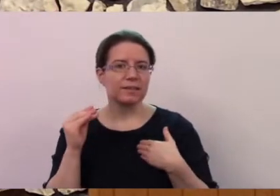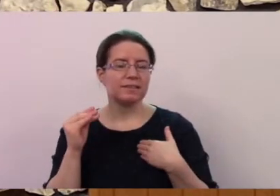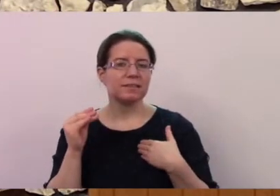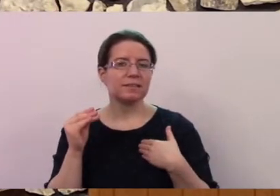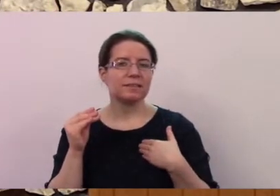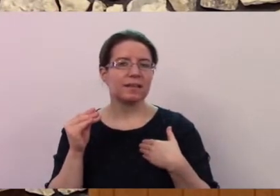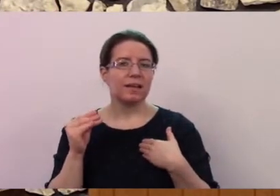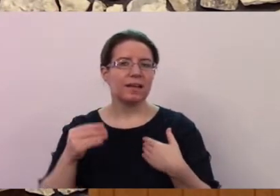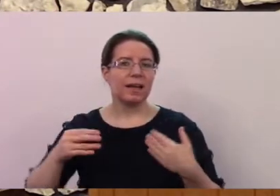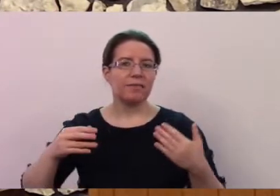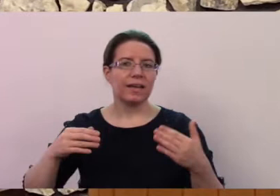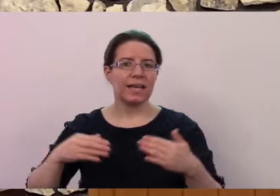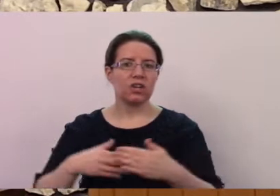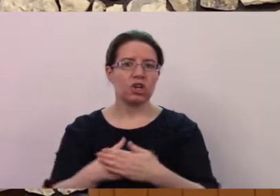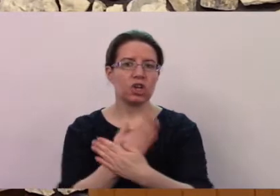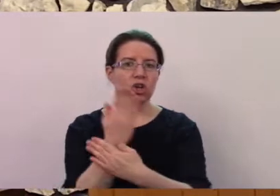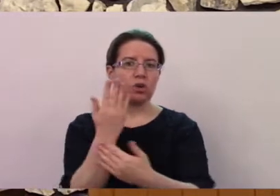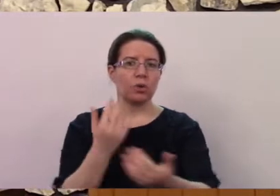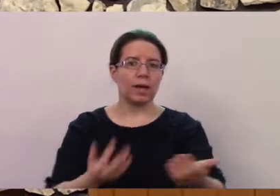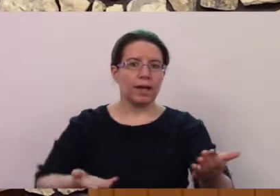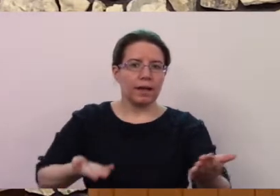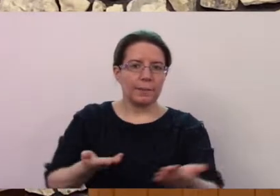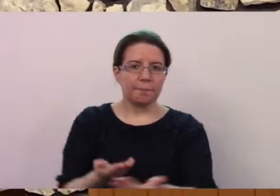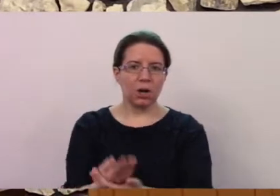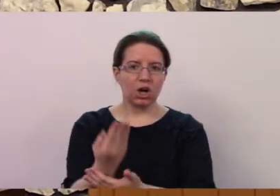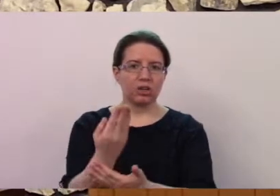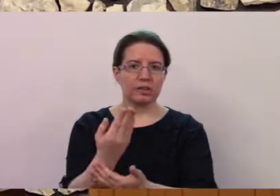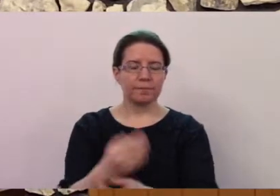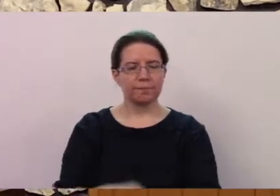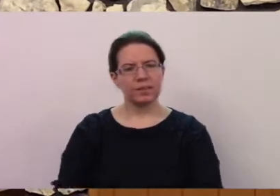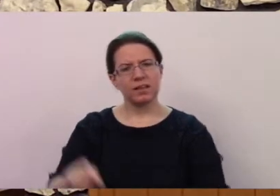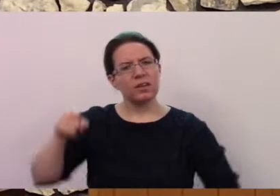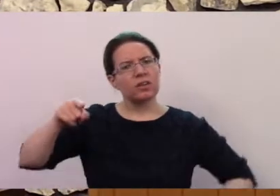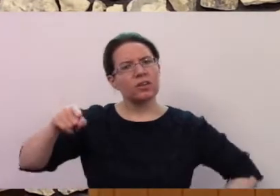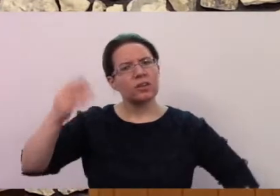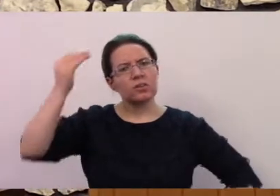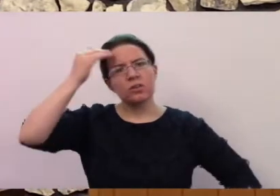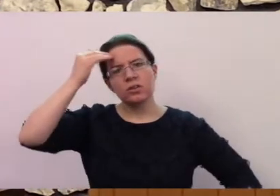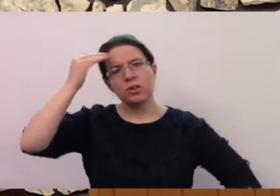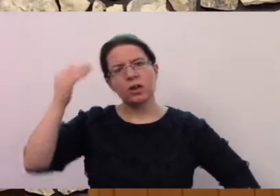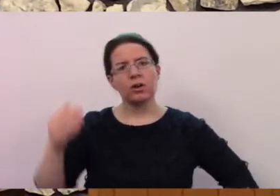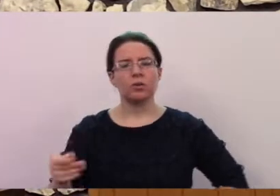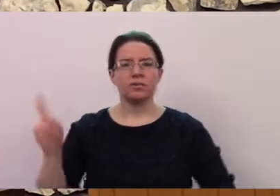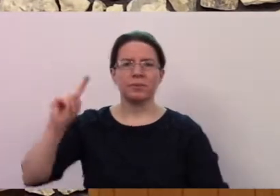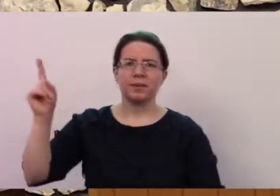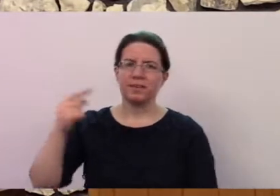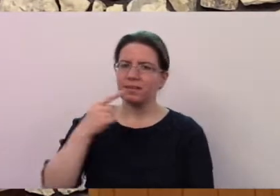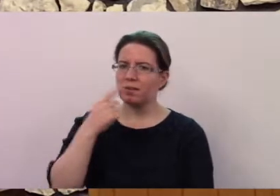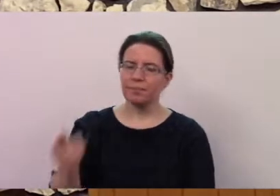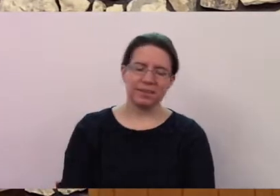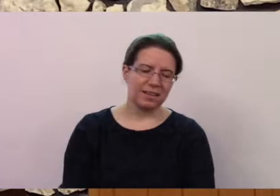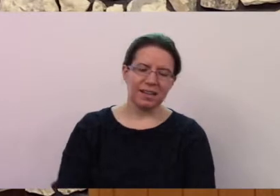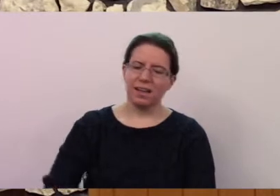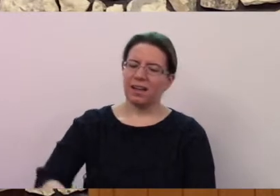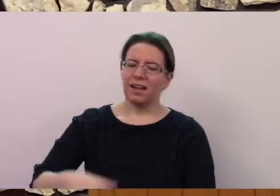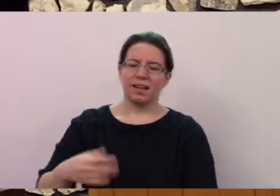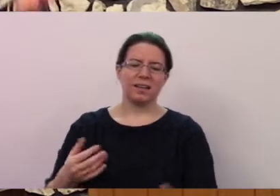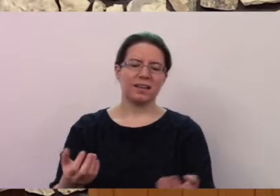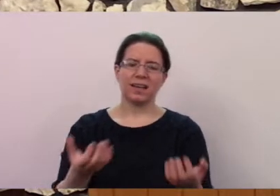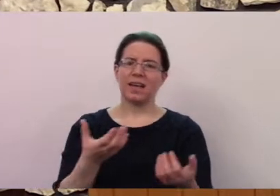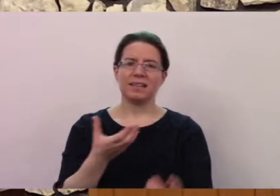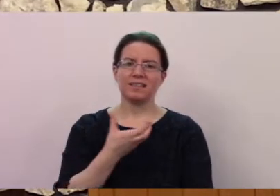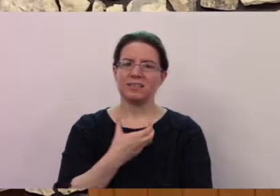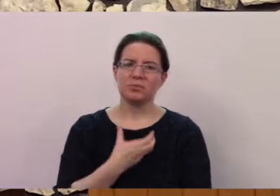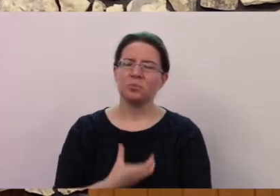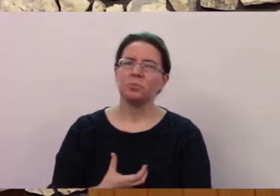the experience of a new birth. Amen. Have you ever heard anybody say, I wish I could turn over a new leaf. I just wish